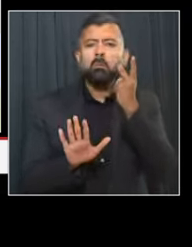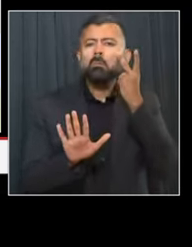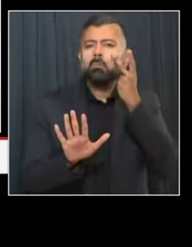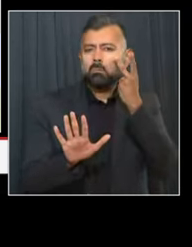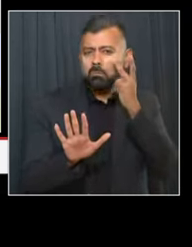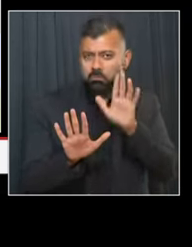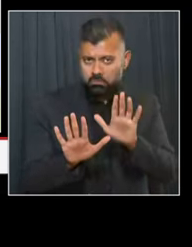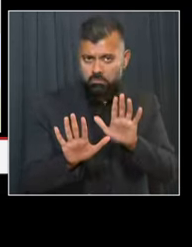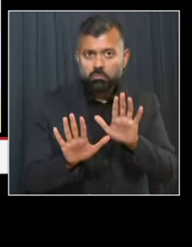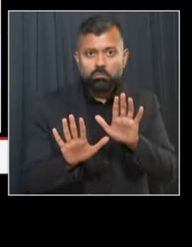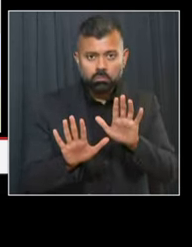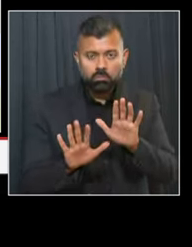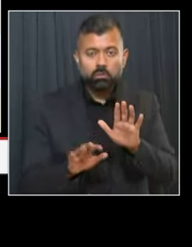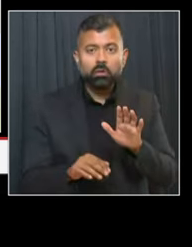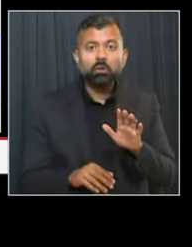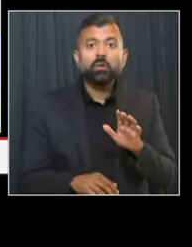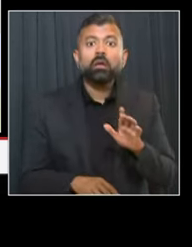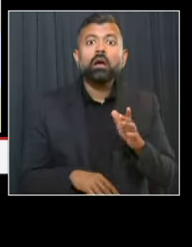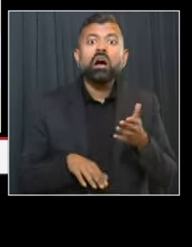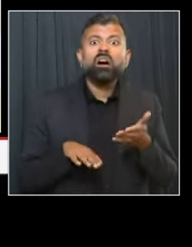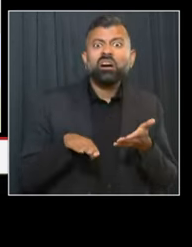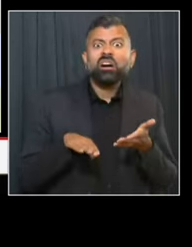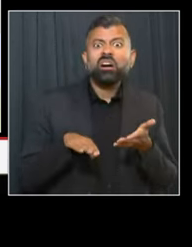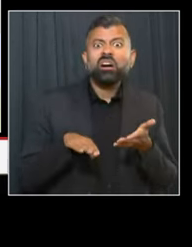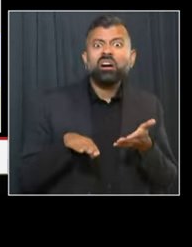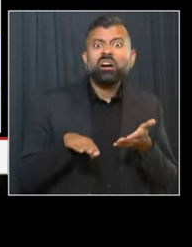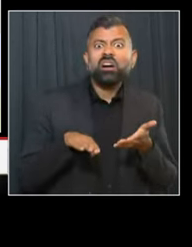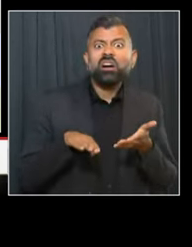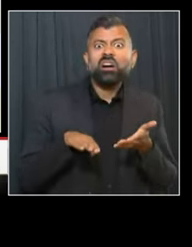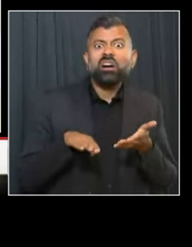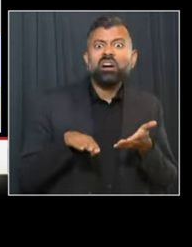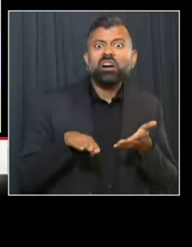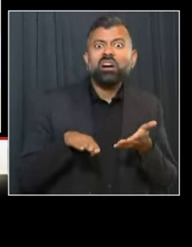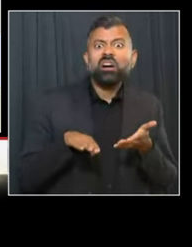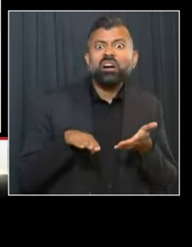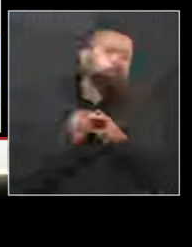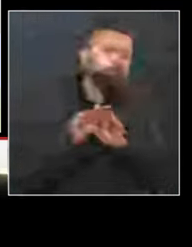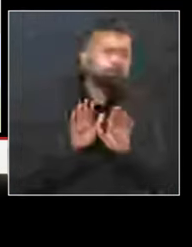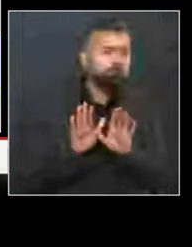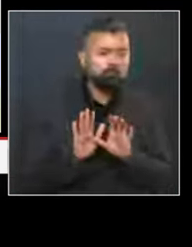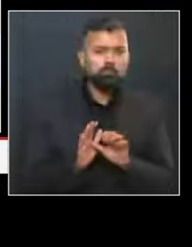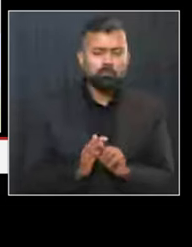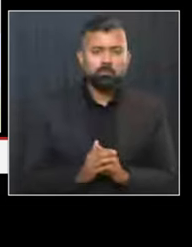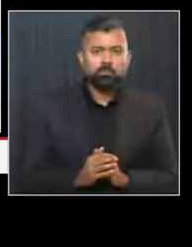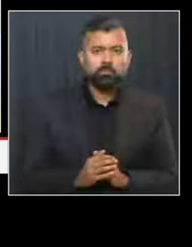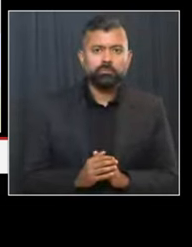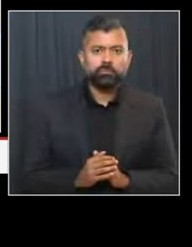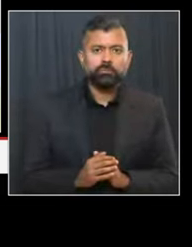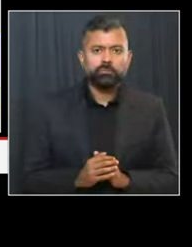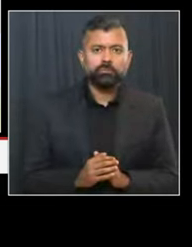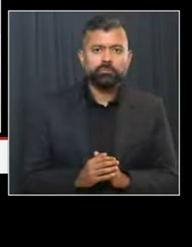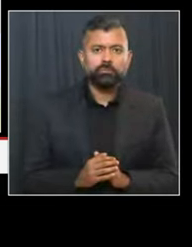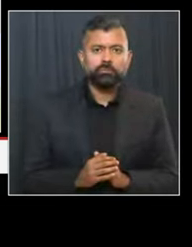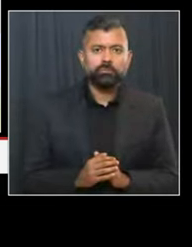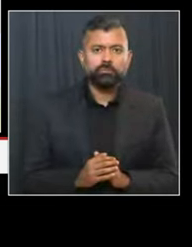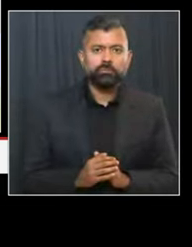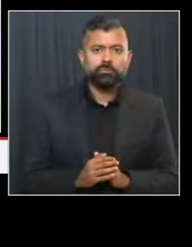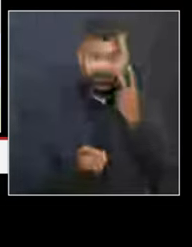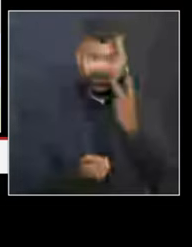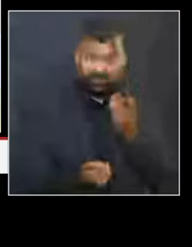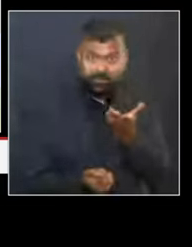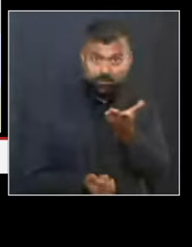We still had some variance when you compared it to the 25 approved budget. However, if you notice in step